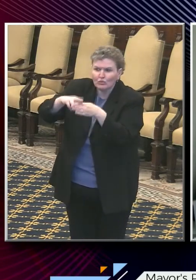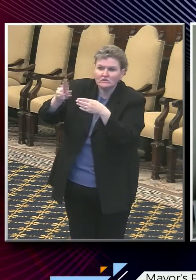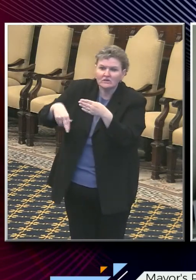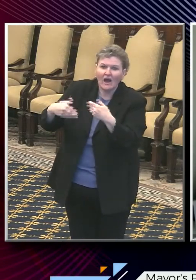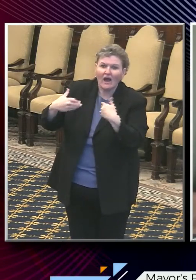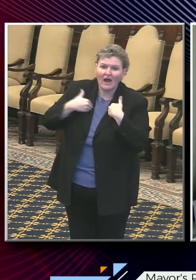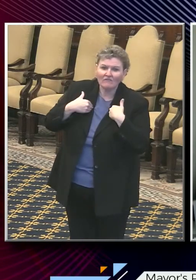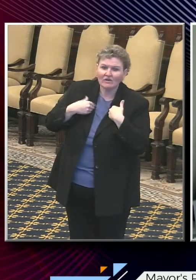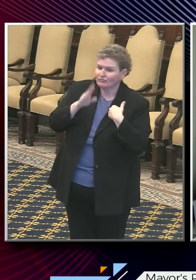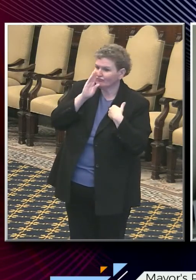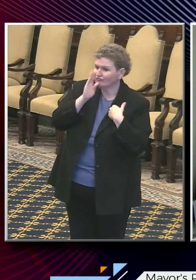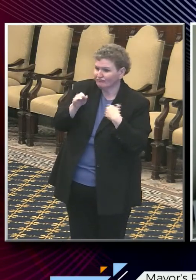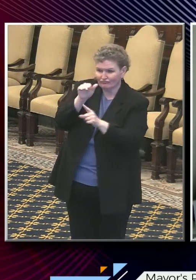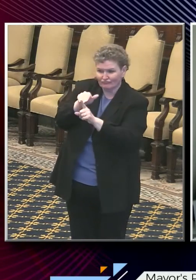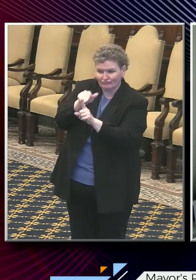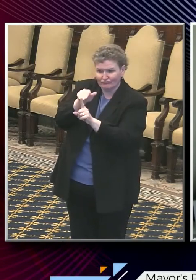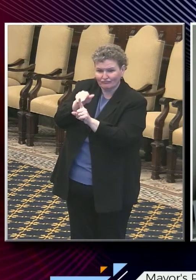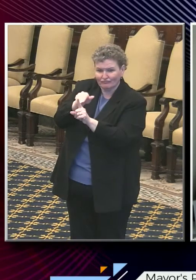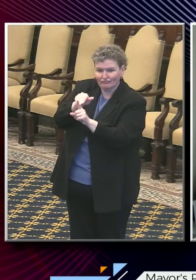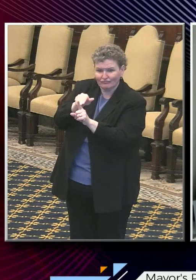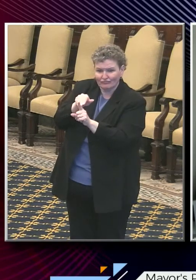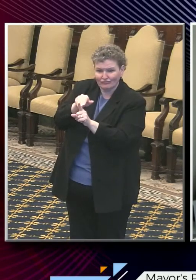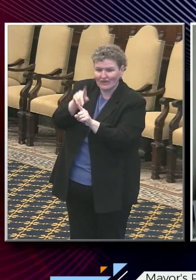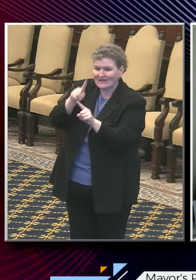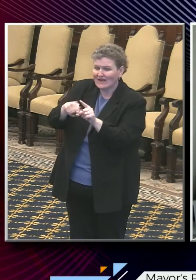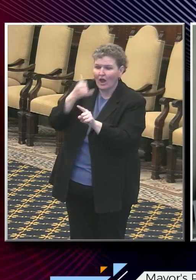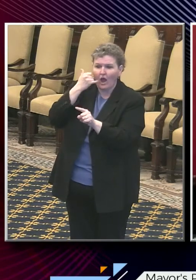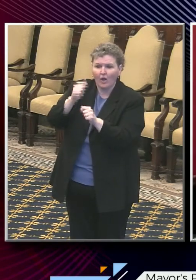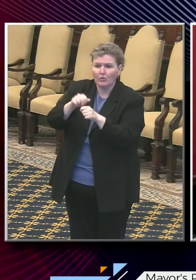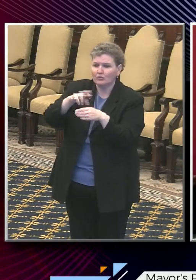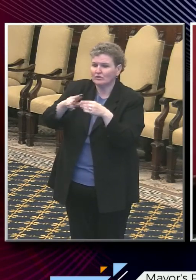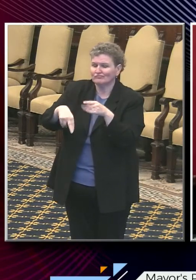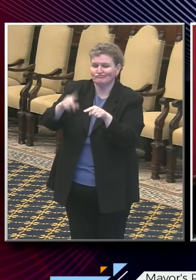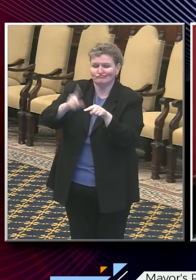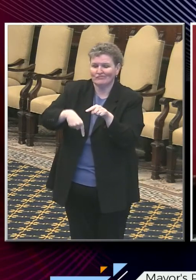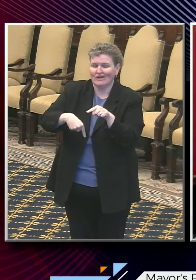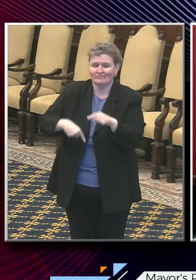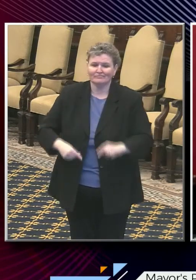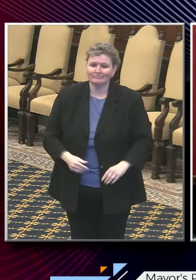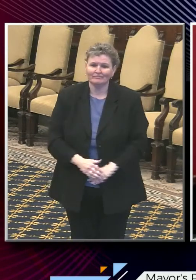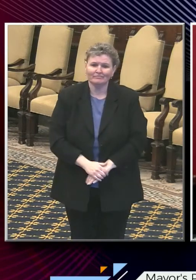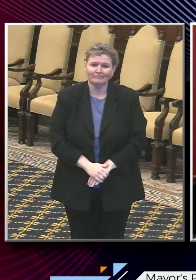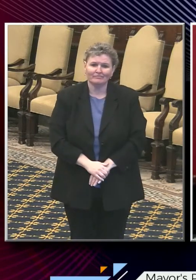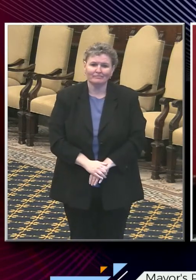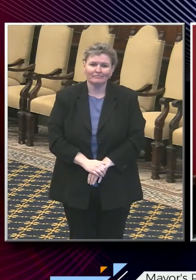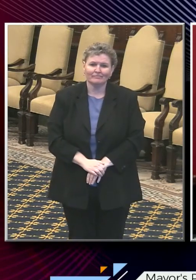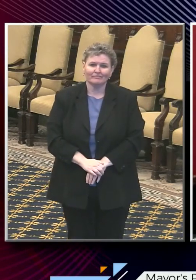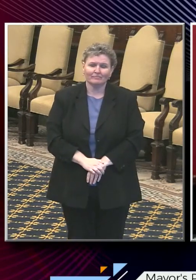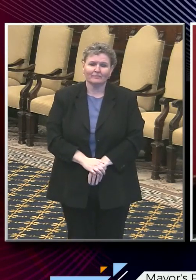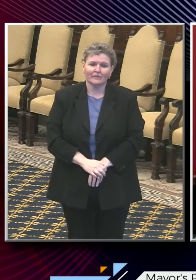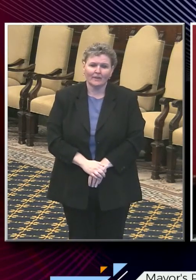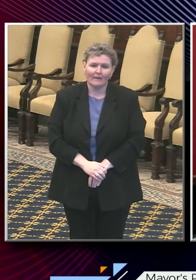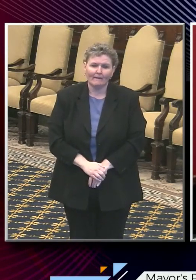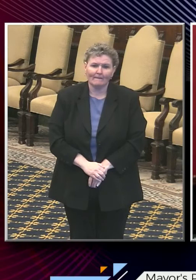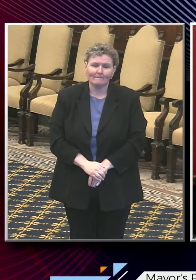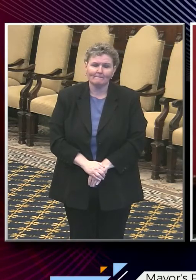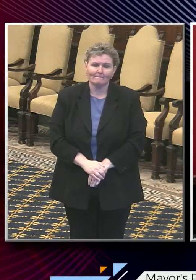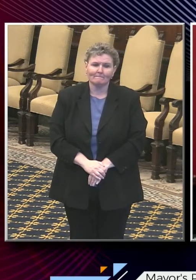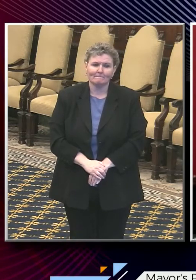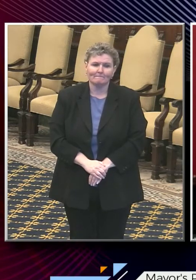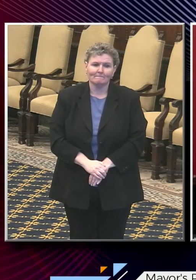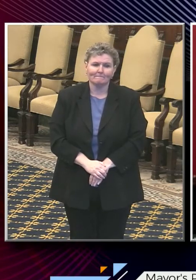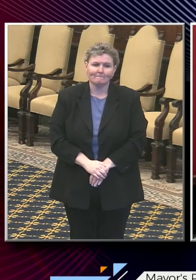junta, hay el riesgo de la transmisión, y estamos trabajando con el Departamento de Salud para retirar a las poblaciones y a las personas más vulnerables